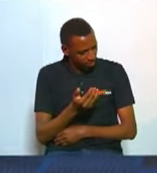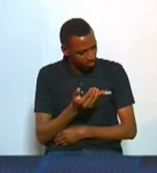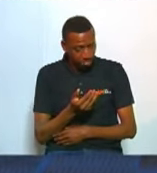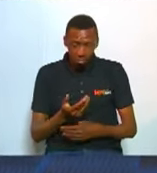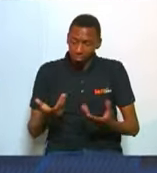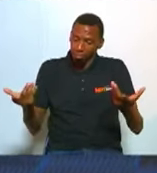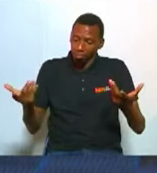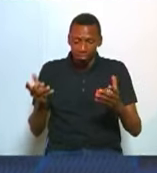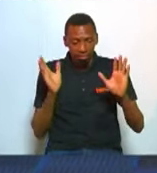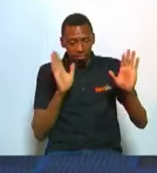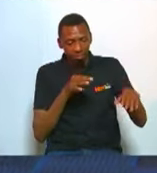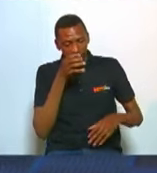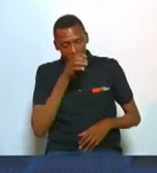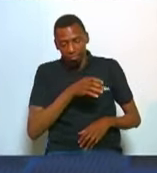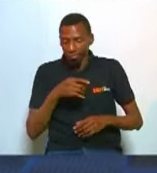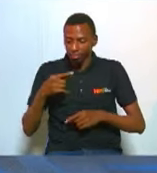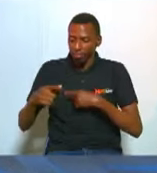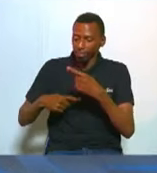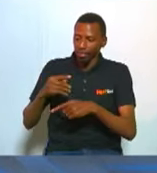on with his own things.